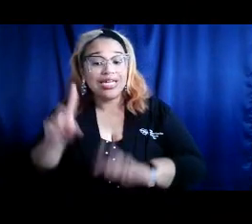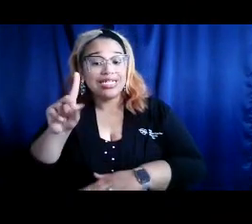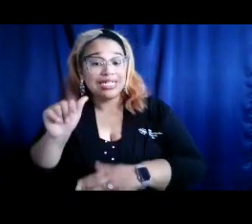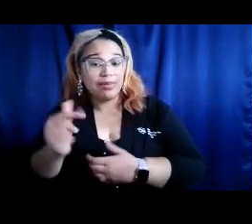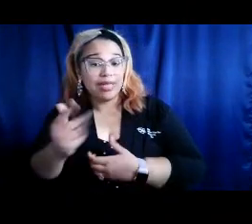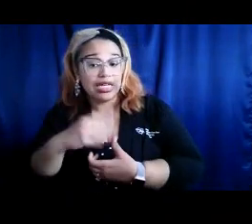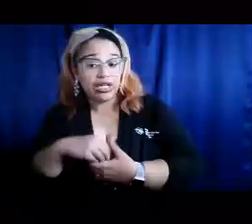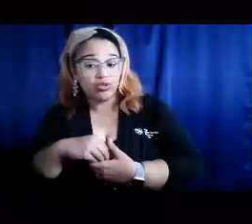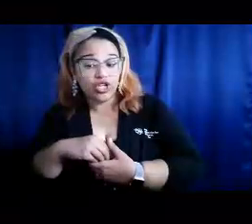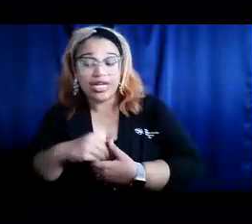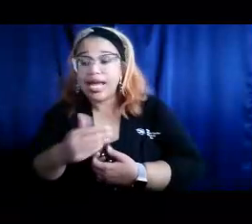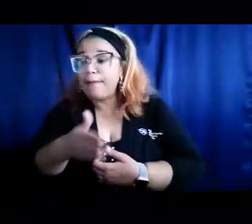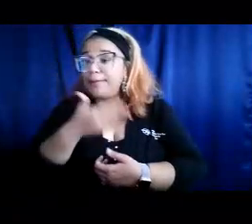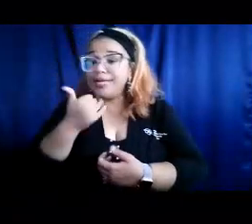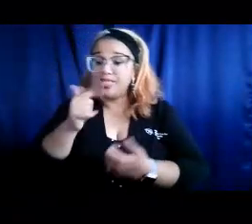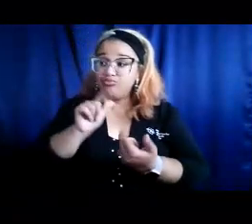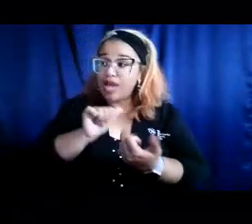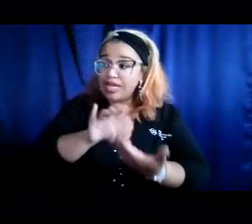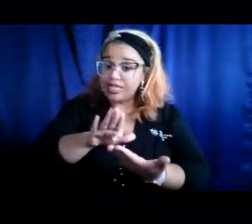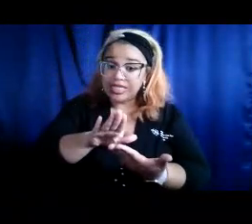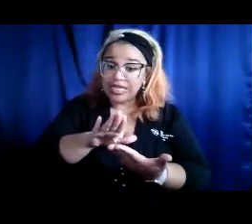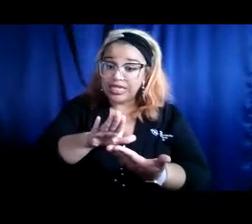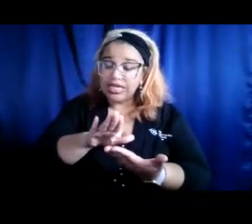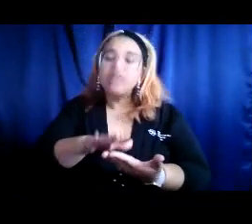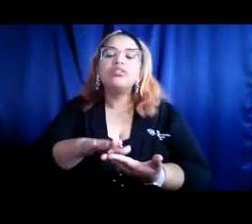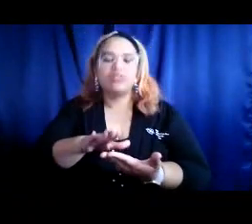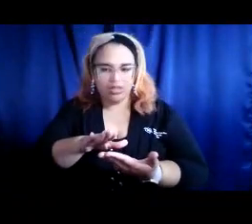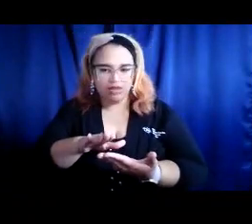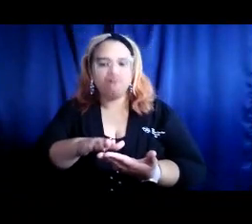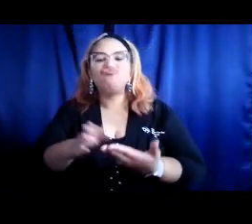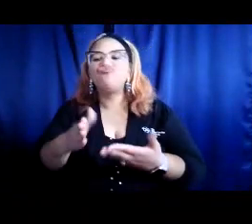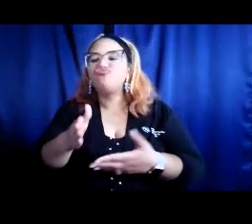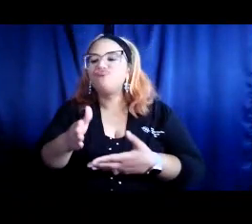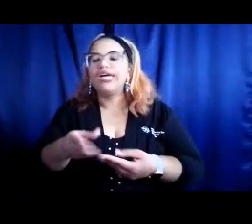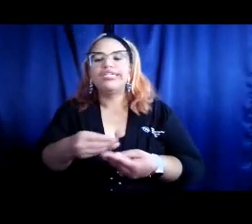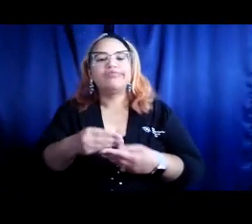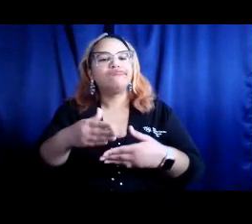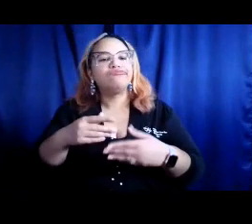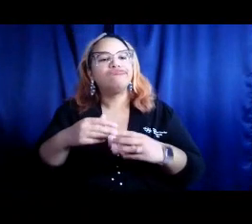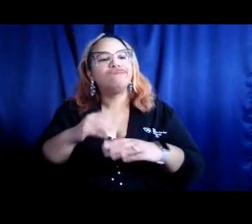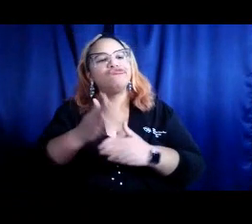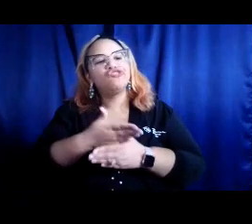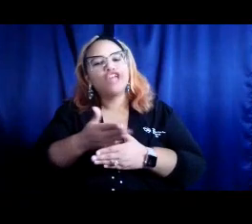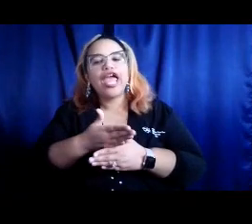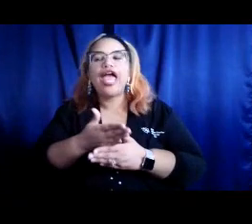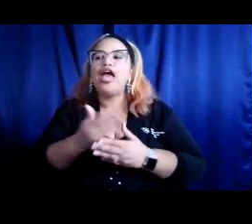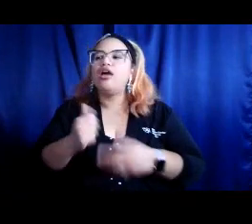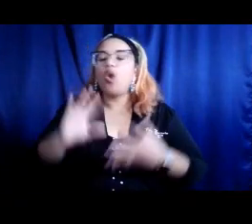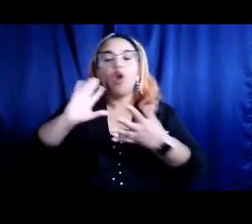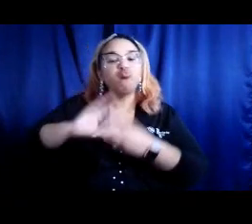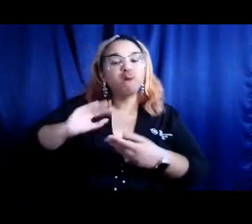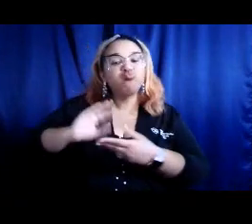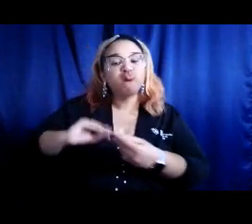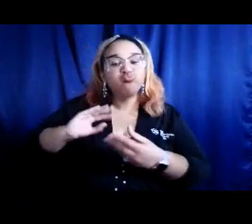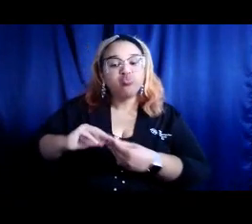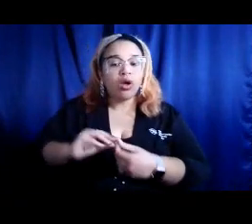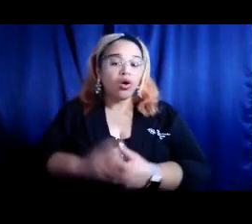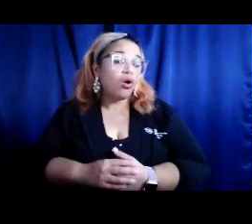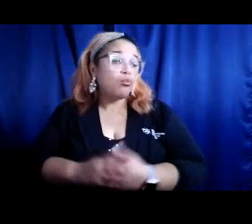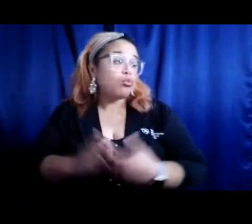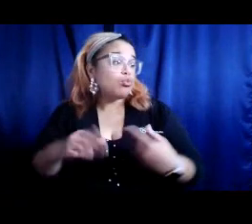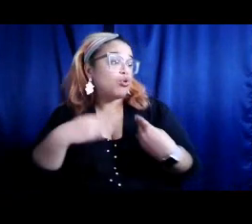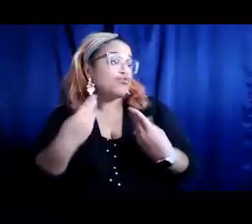example, sharing checklists or guides on creating accessible documents, emails, and presentations, or